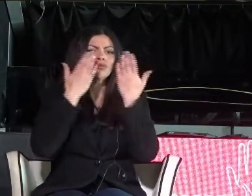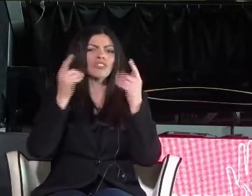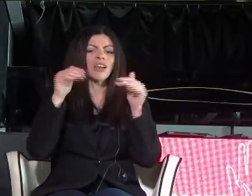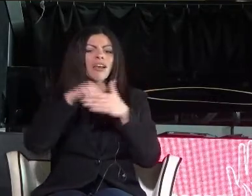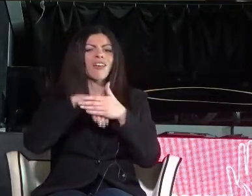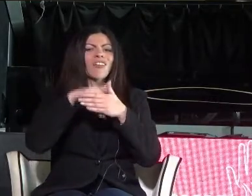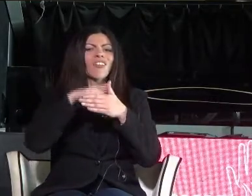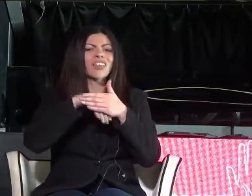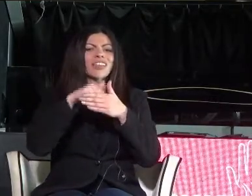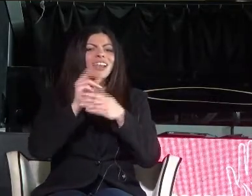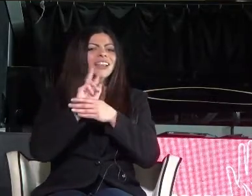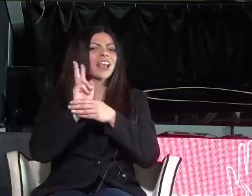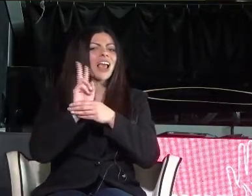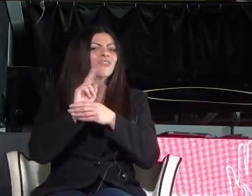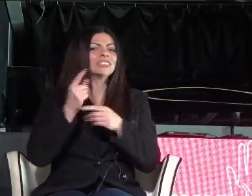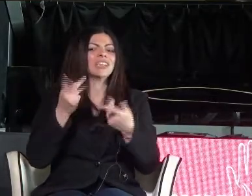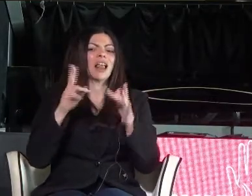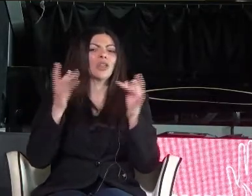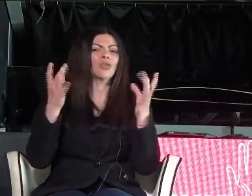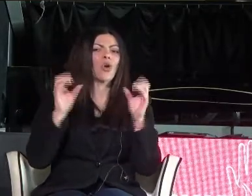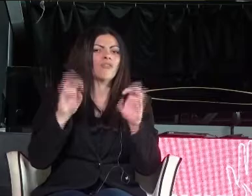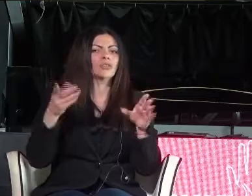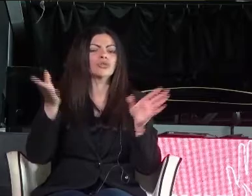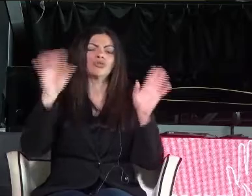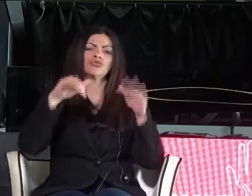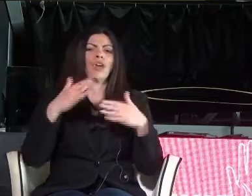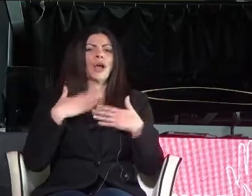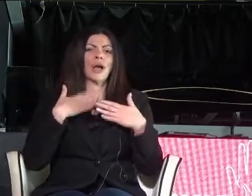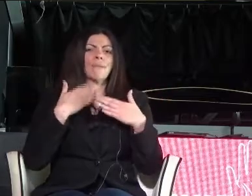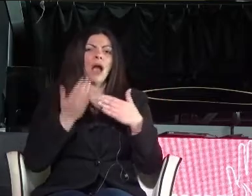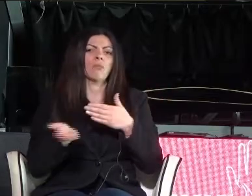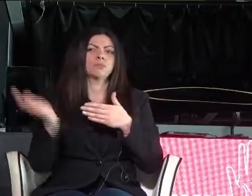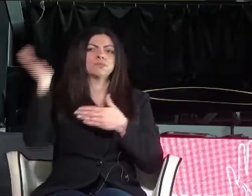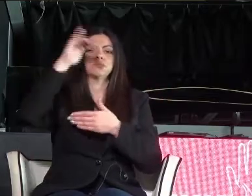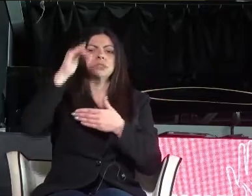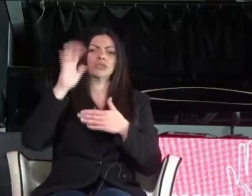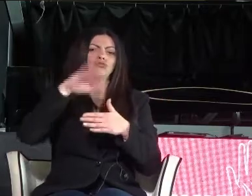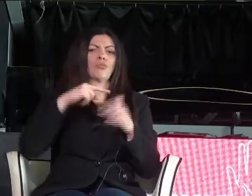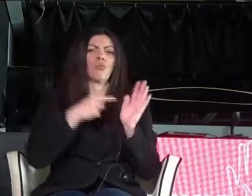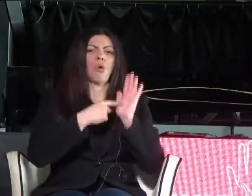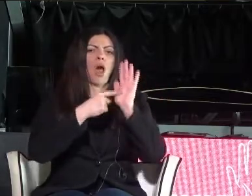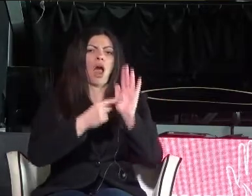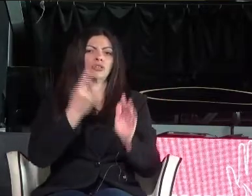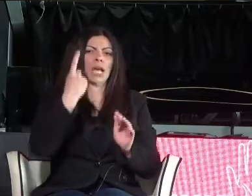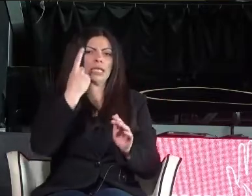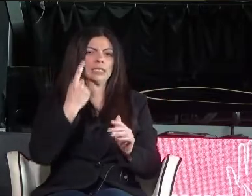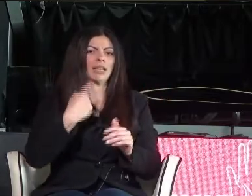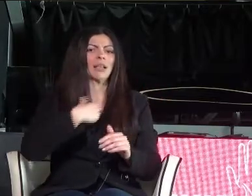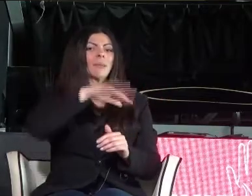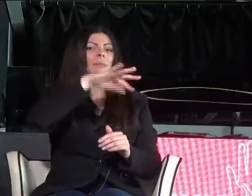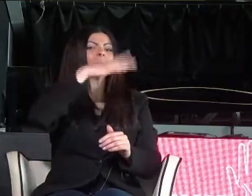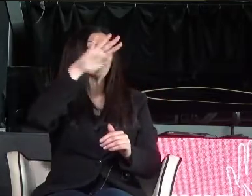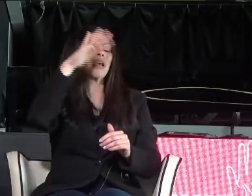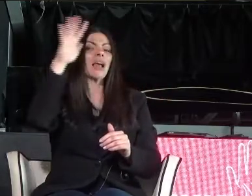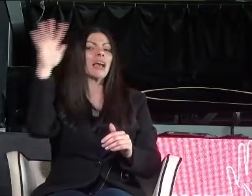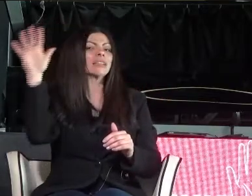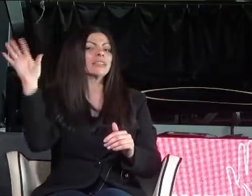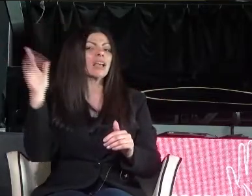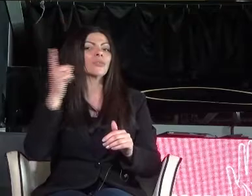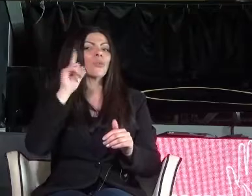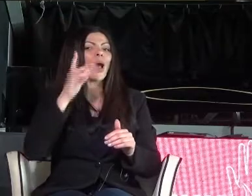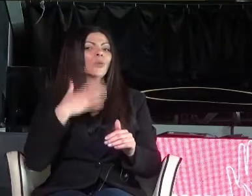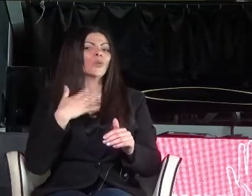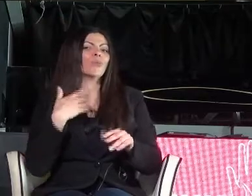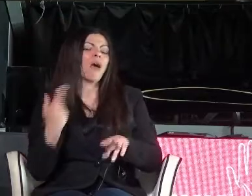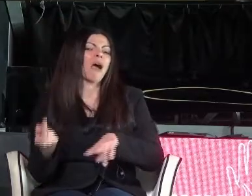resurface. And the mountain has overturned. It was not the mountain that surrounded the area I grew up in. Everything had a different